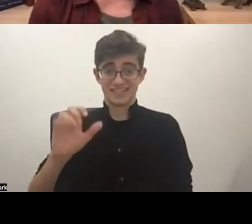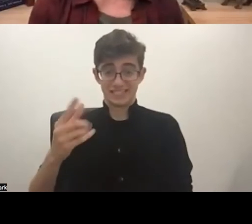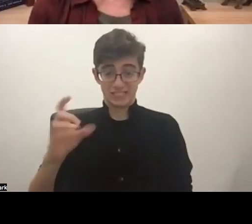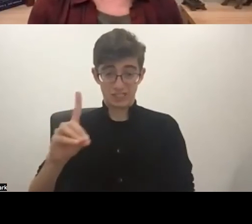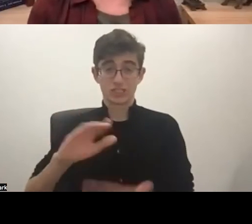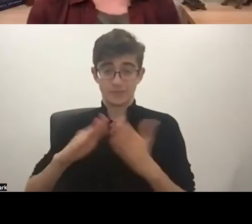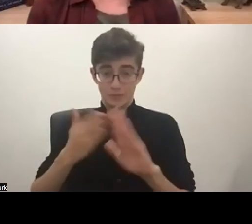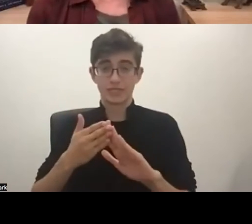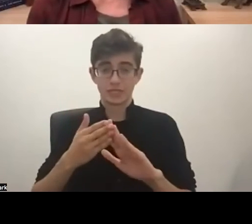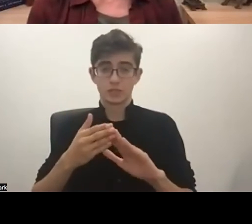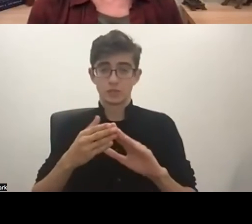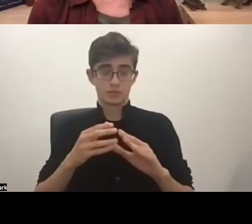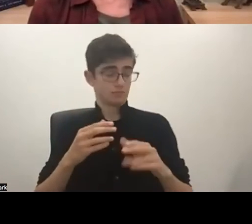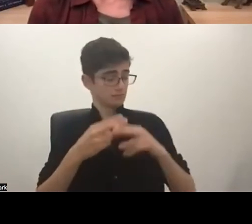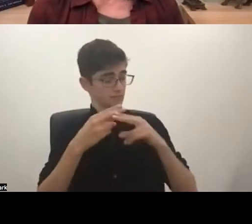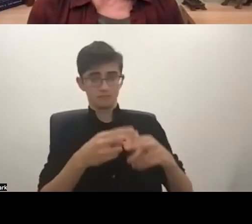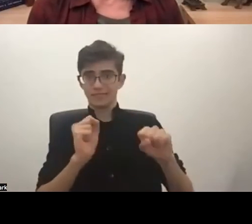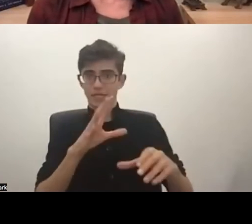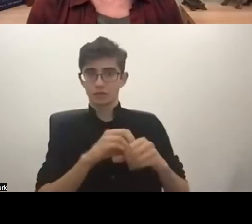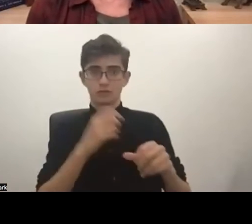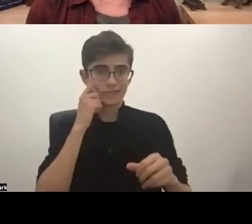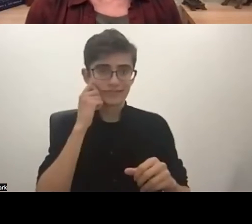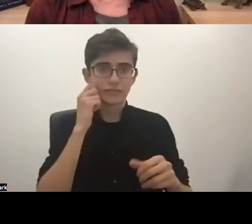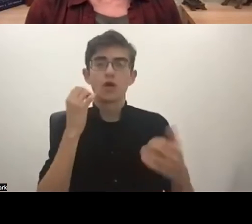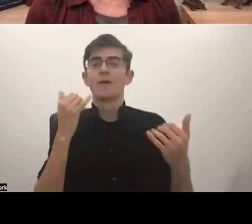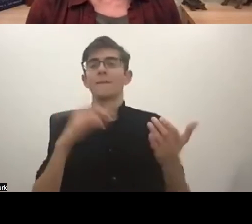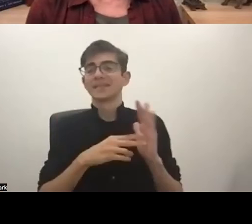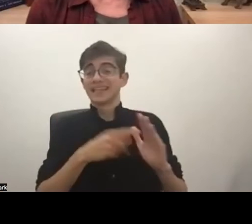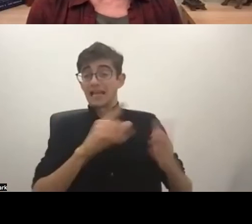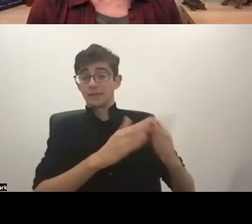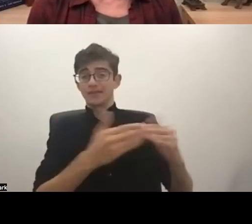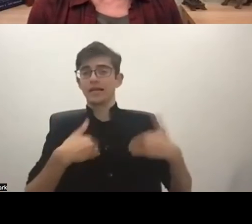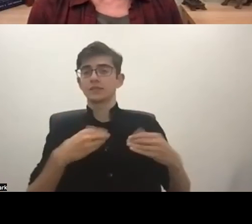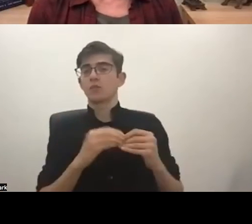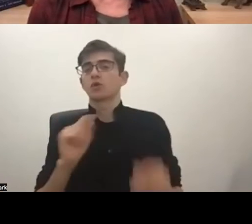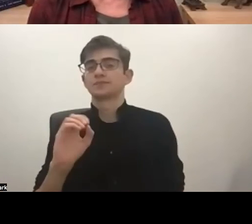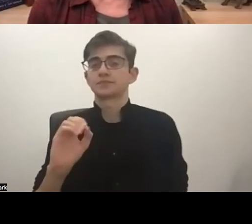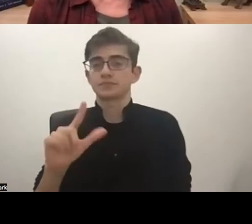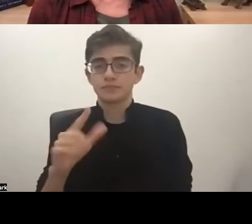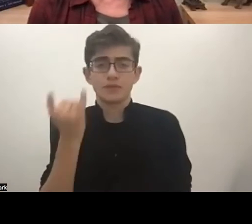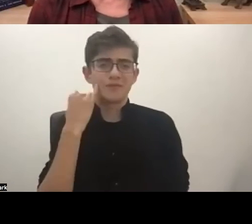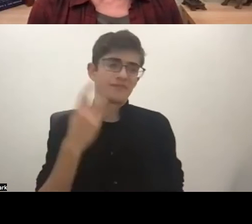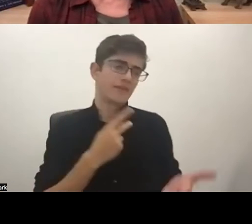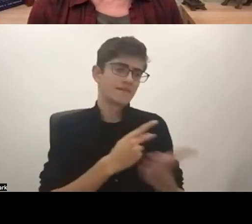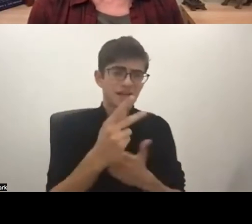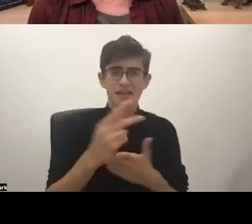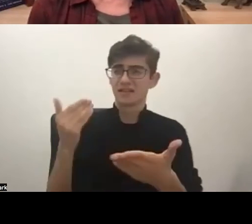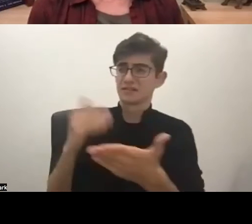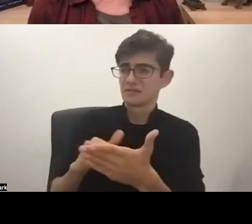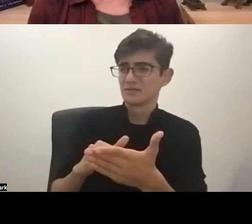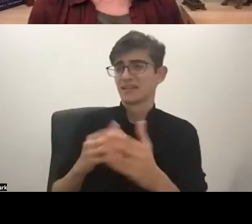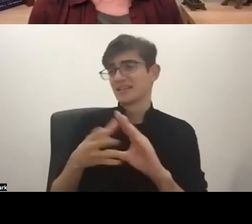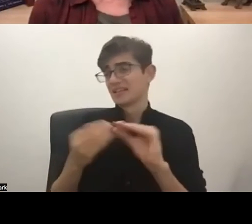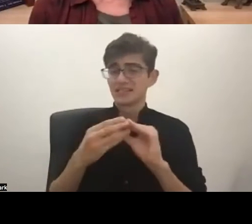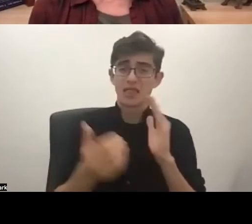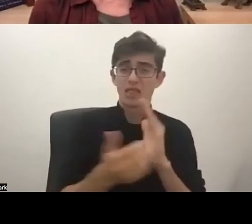community yet another tool. So if for some reason they're not successful in saying, well, Section 7.3 of the CLCPA was infringed upon